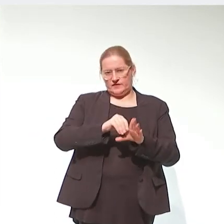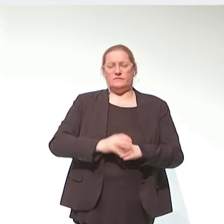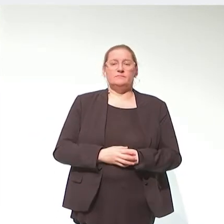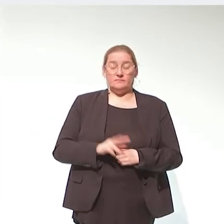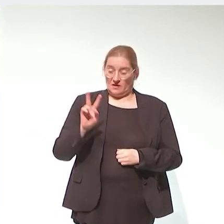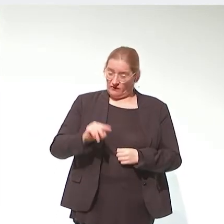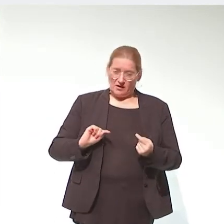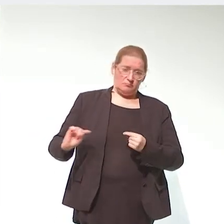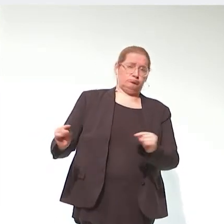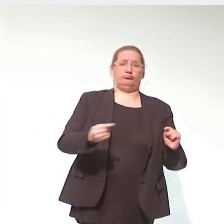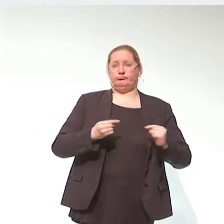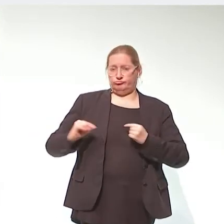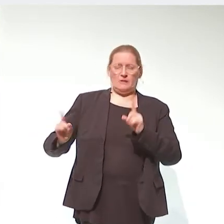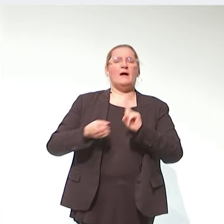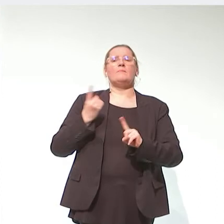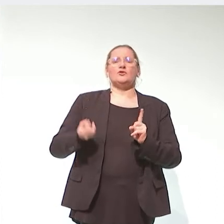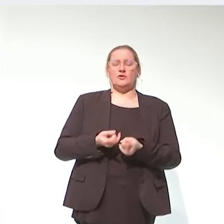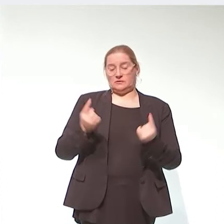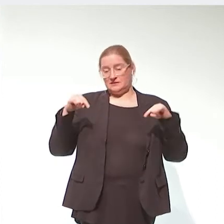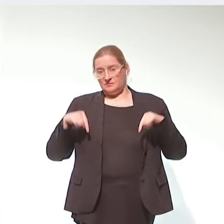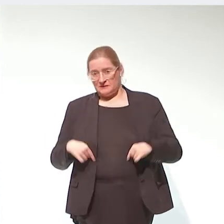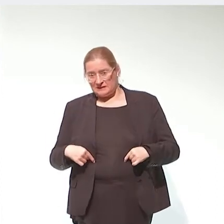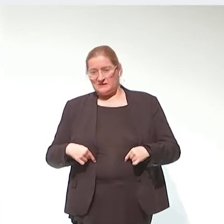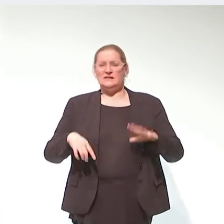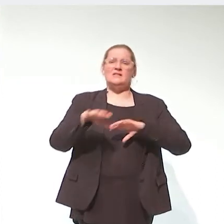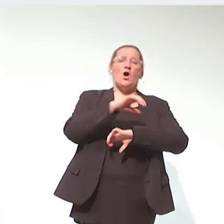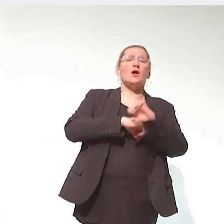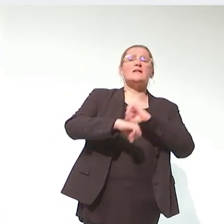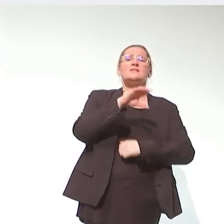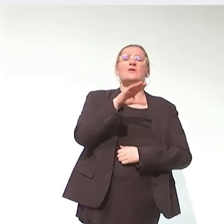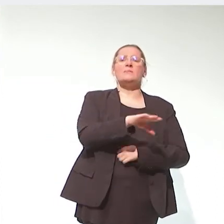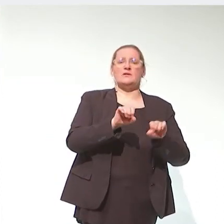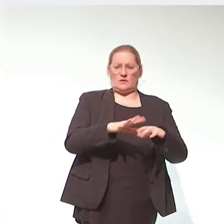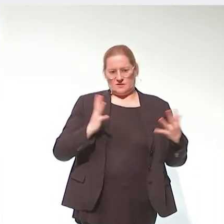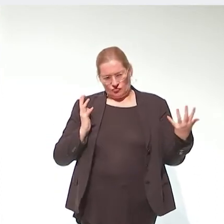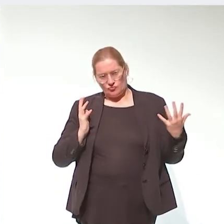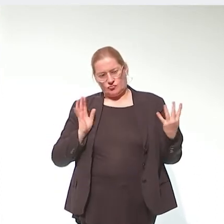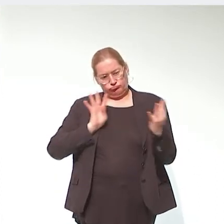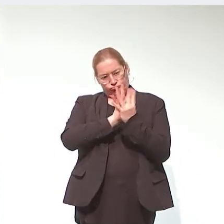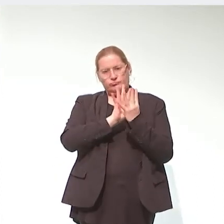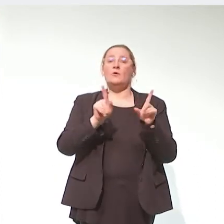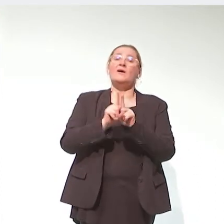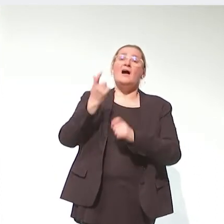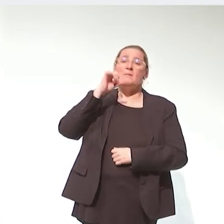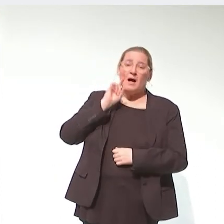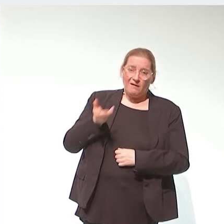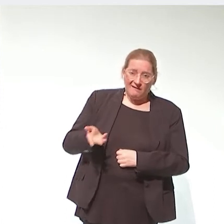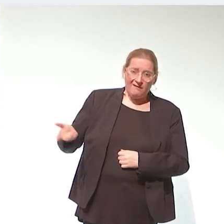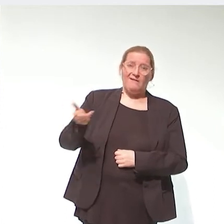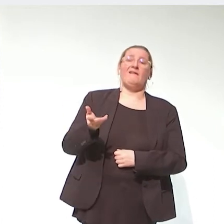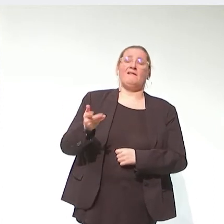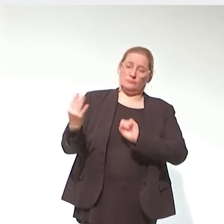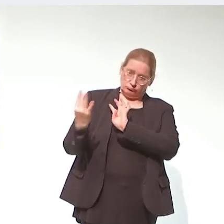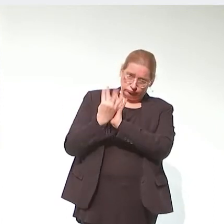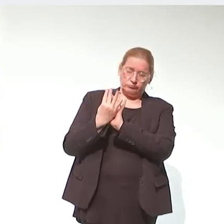and the organizations, but also between parents themselves and between organizations of parents